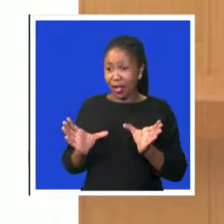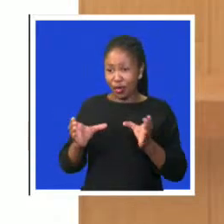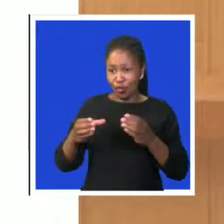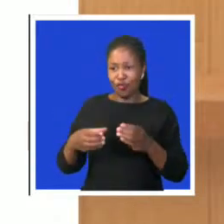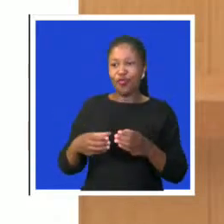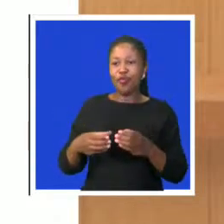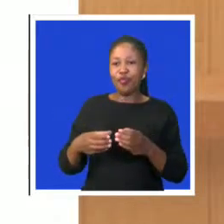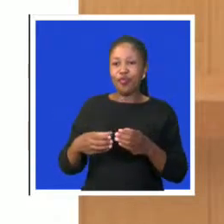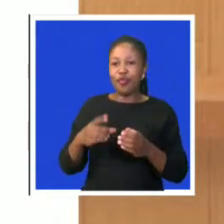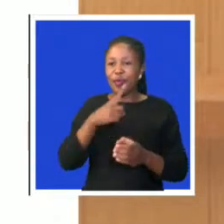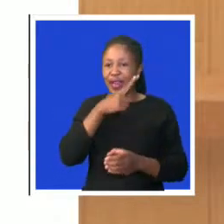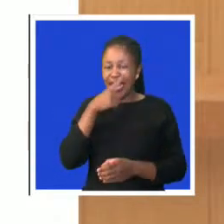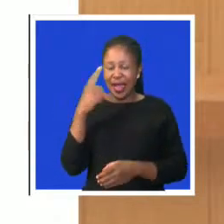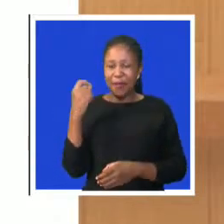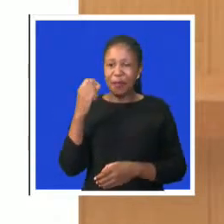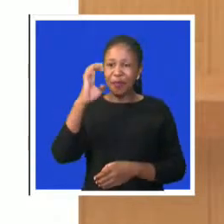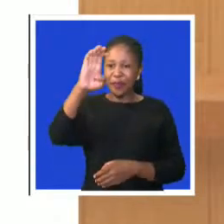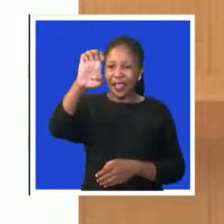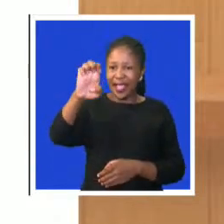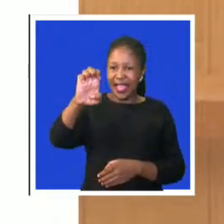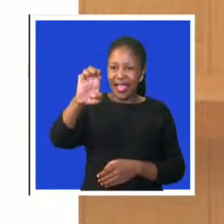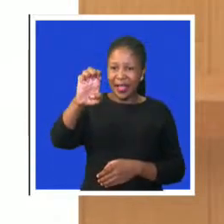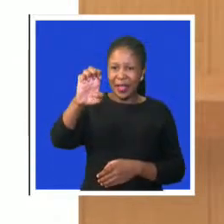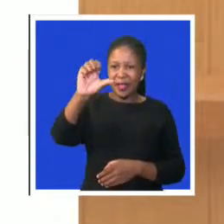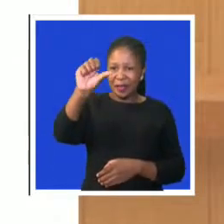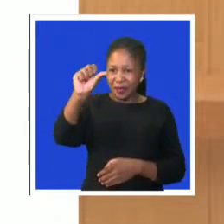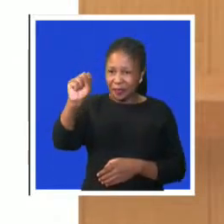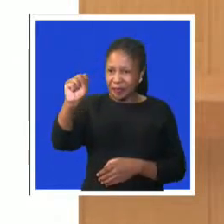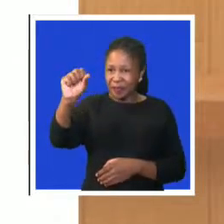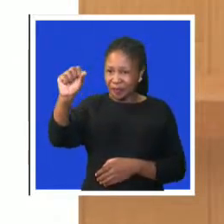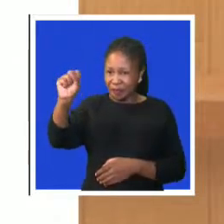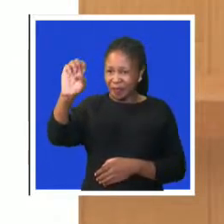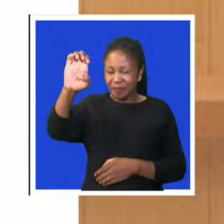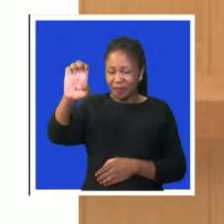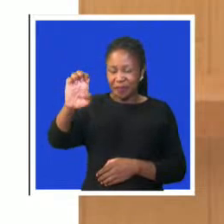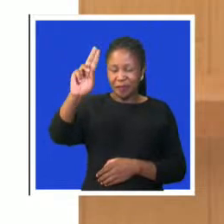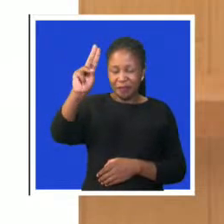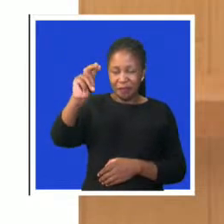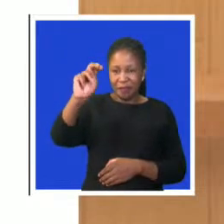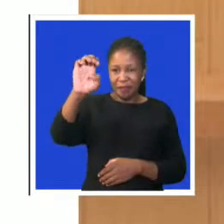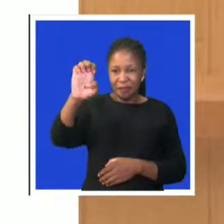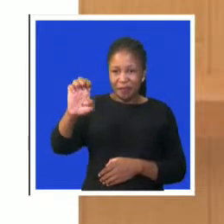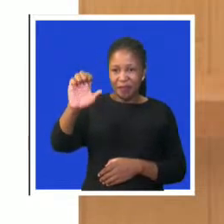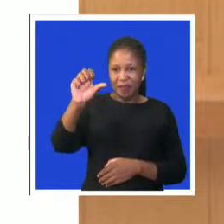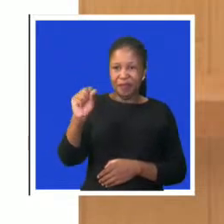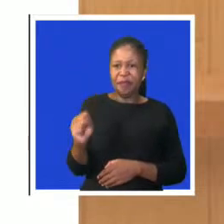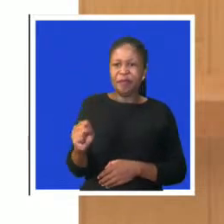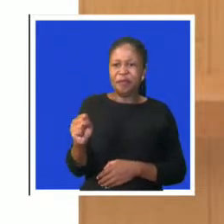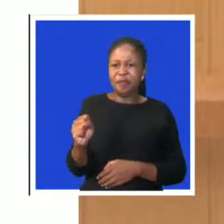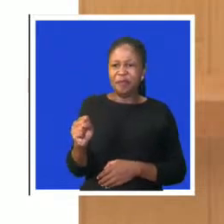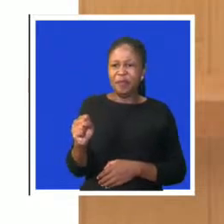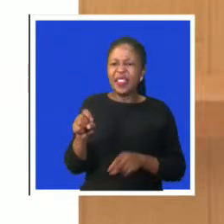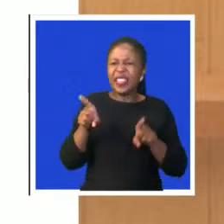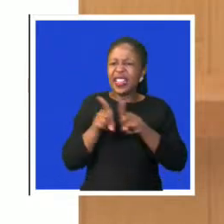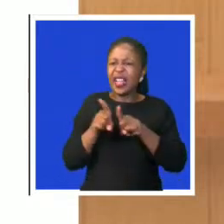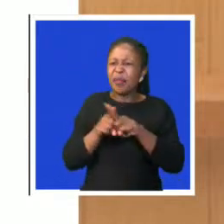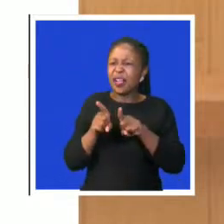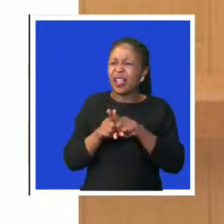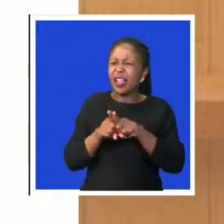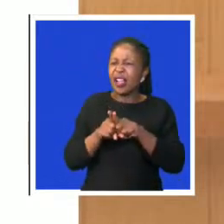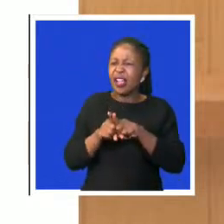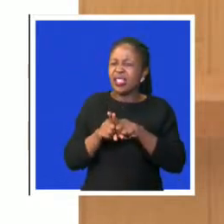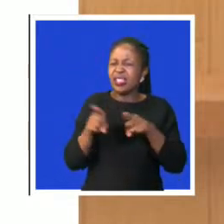is the Essence. The Essence, dear Lena, were a protest movement that